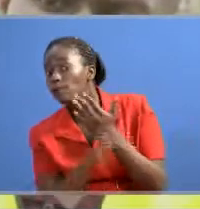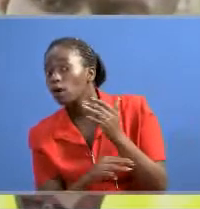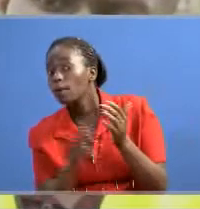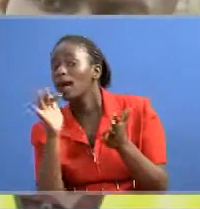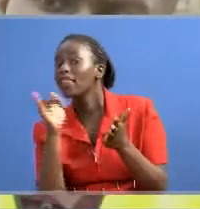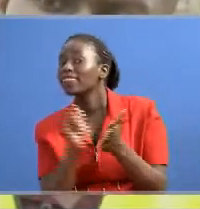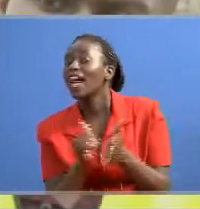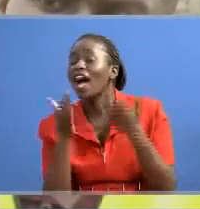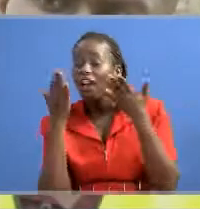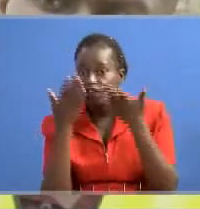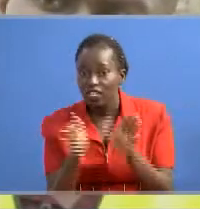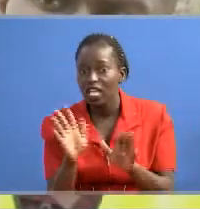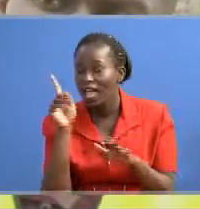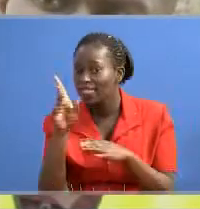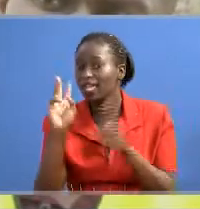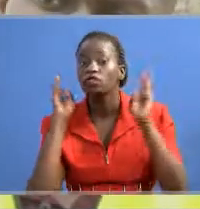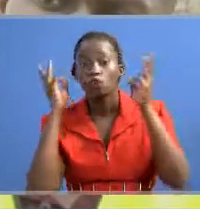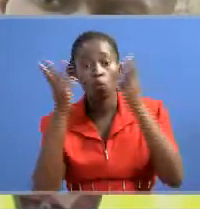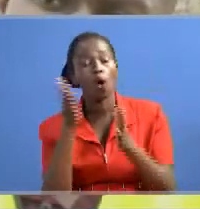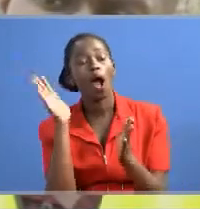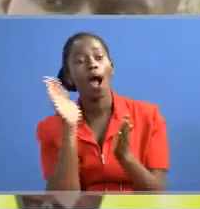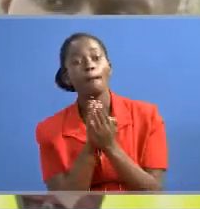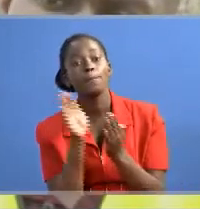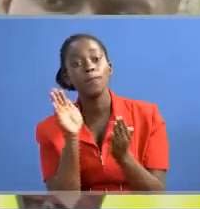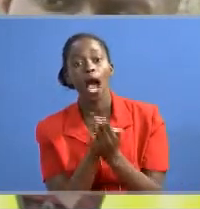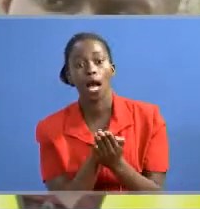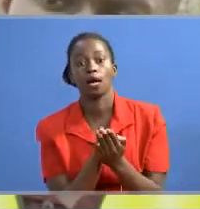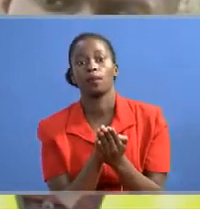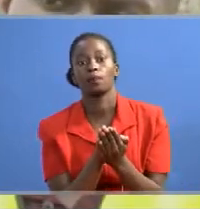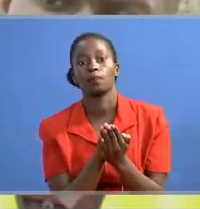going to initiate very soon with the World Bank,